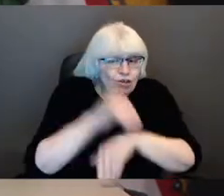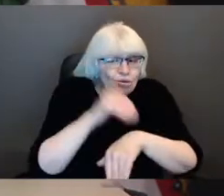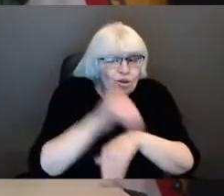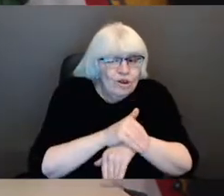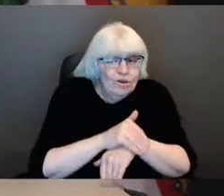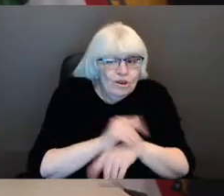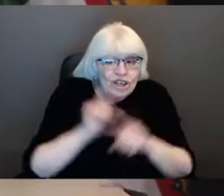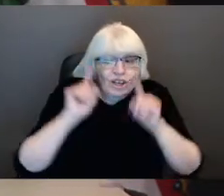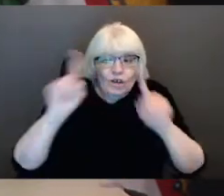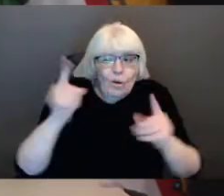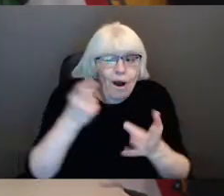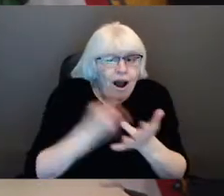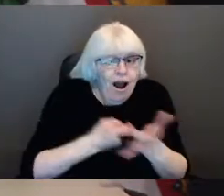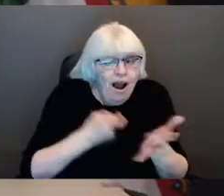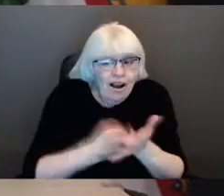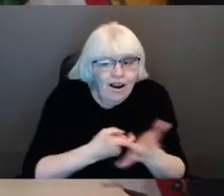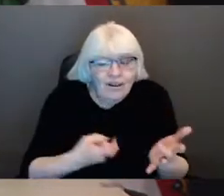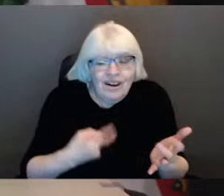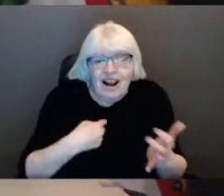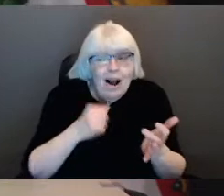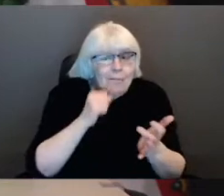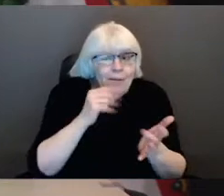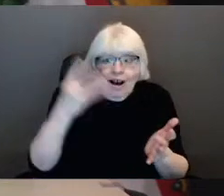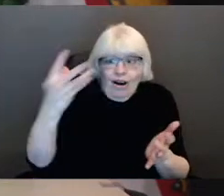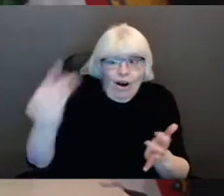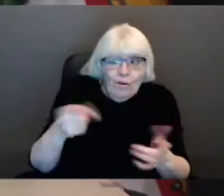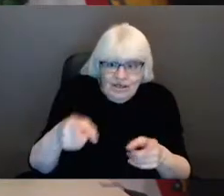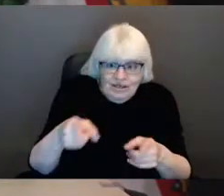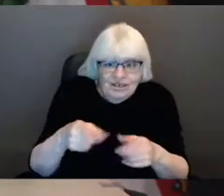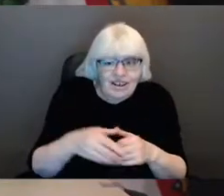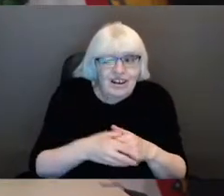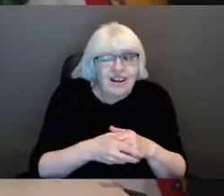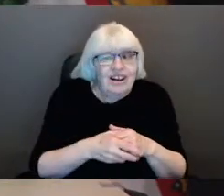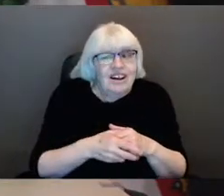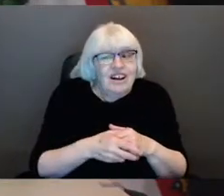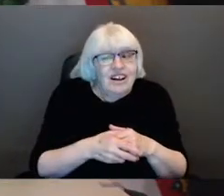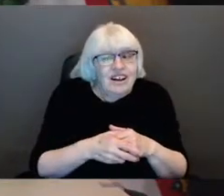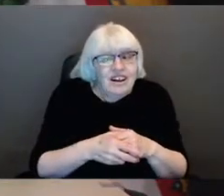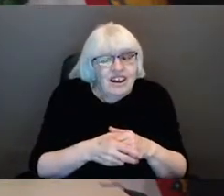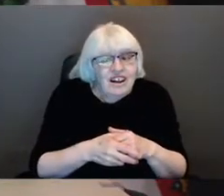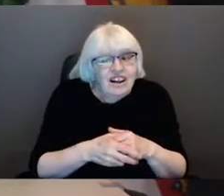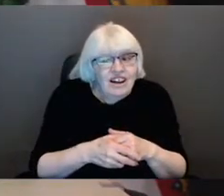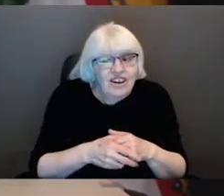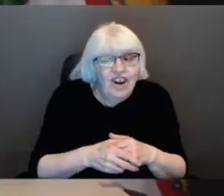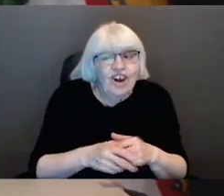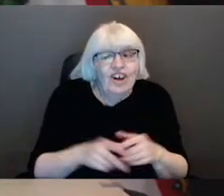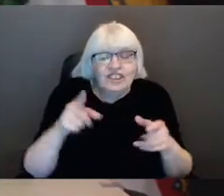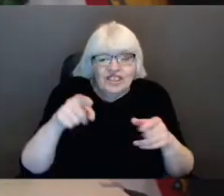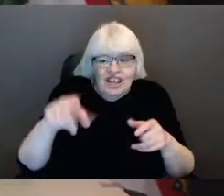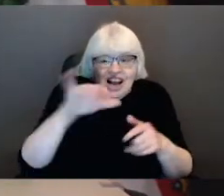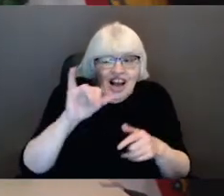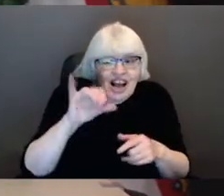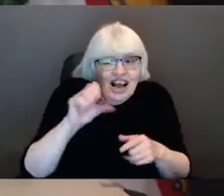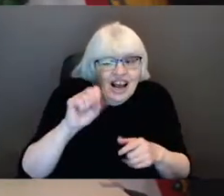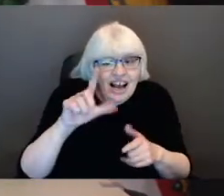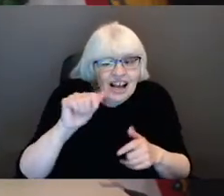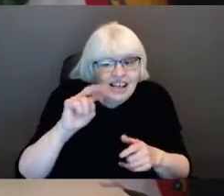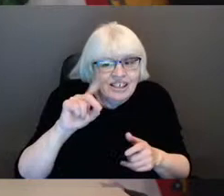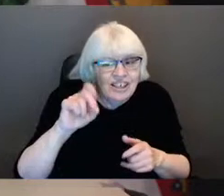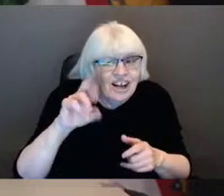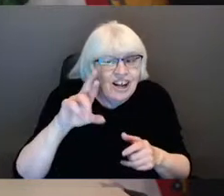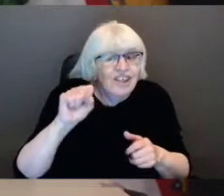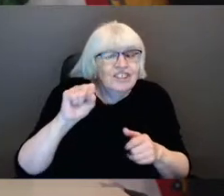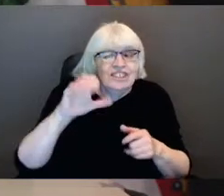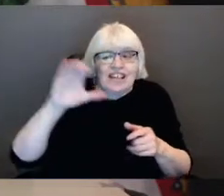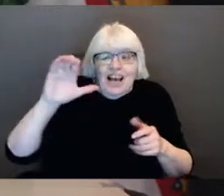me. I want to go watch the Islanders. We have the Islanders, the Capitals, the Panthers. We have the best hockey that we've had in